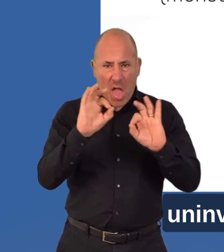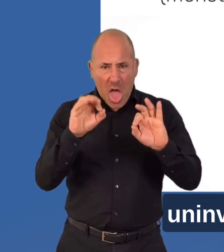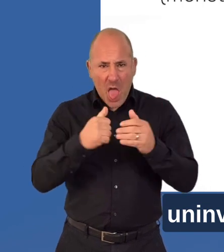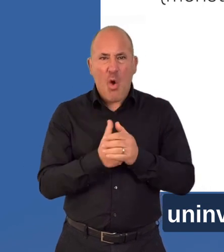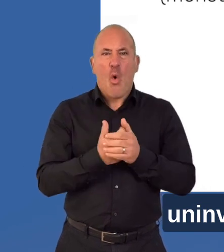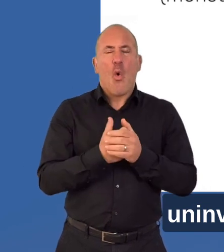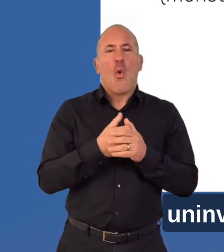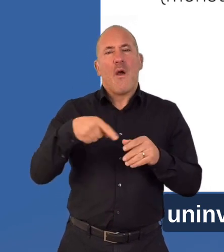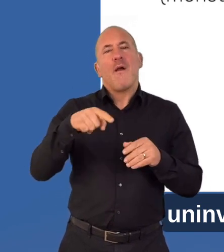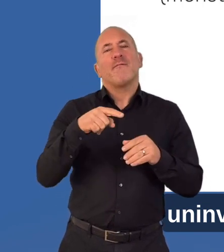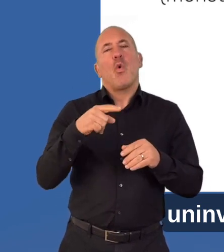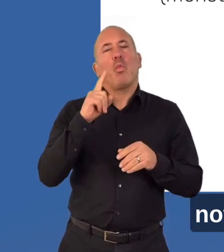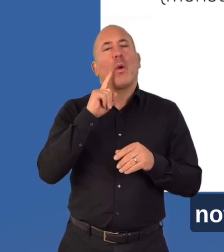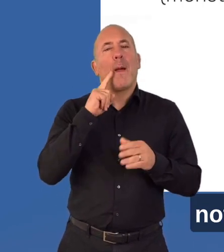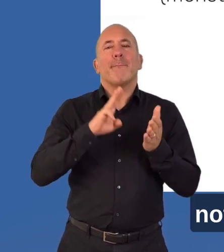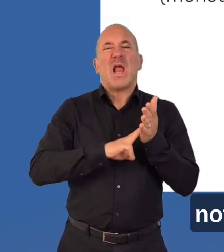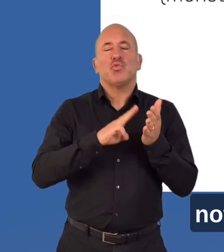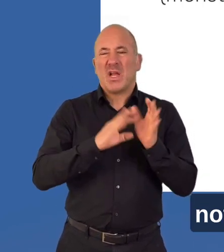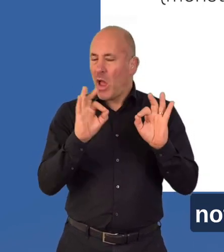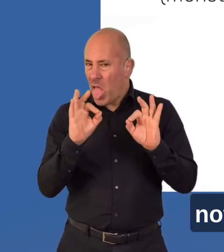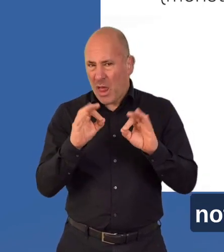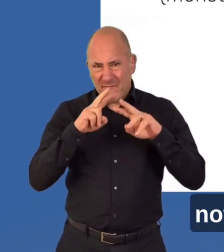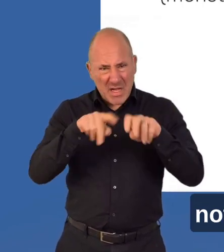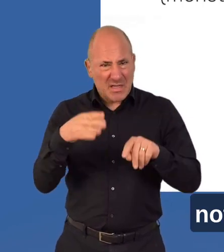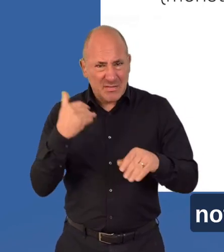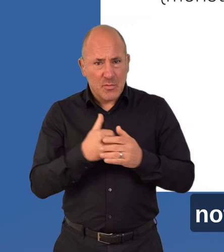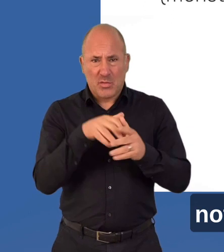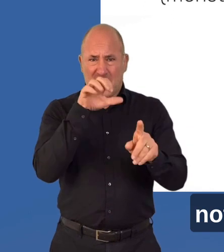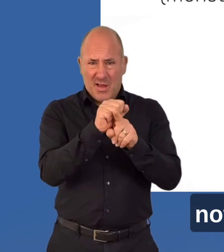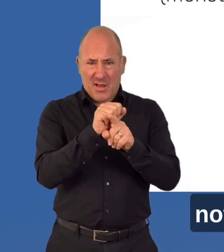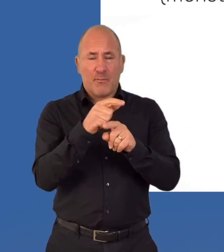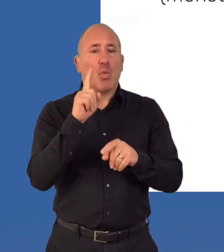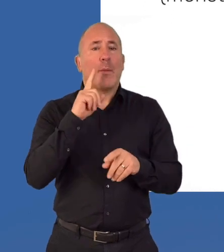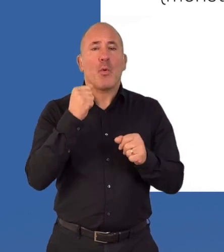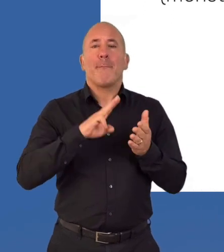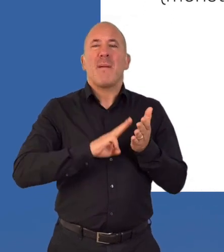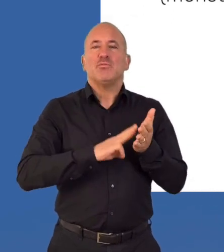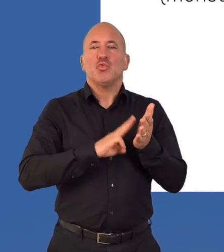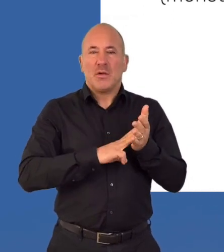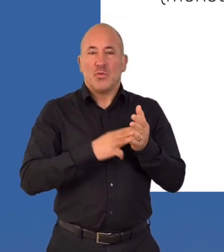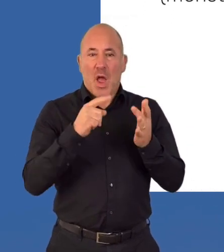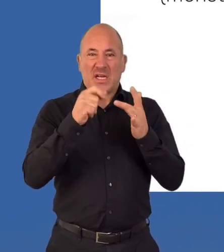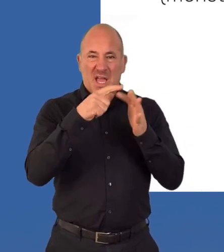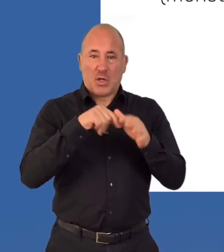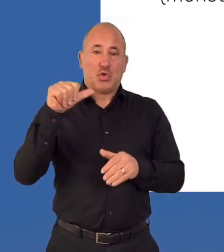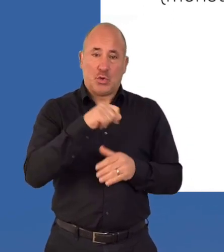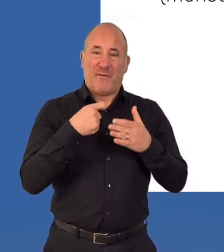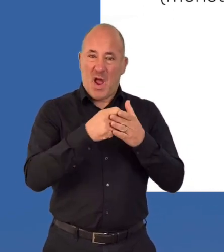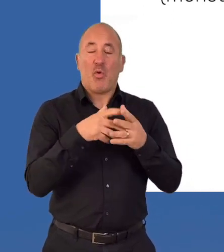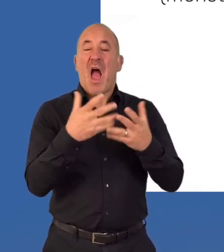and non-menstruating women, noting that for menstruating women with IDA should only be referred with a positive